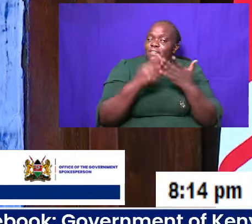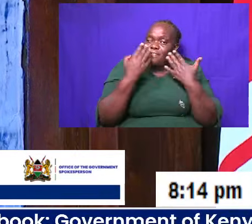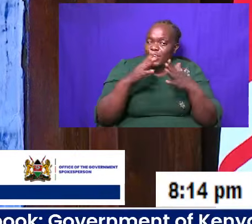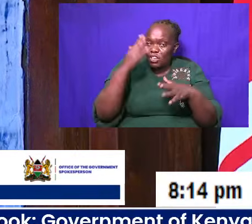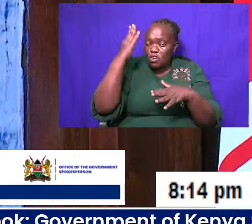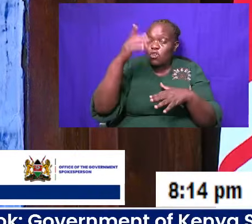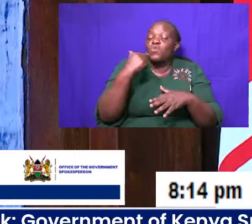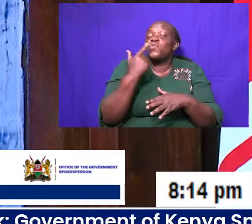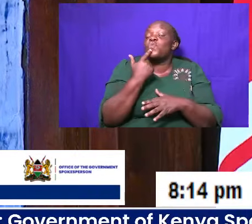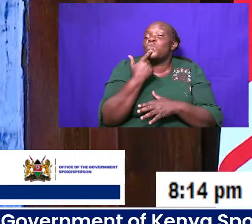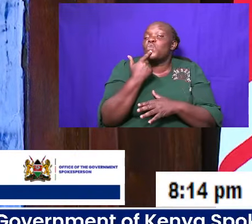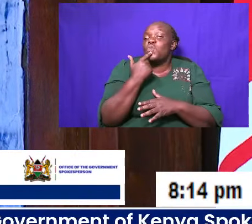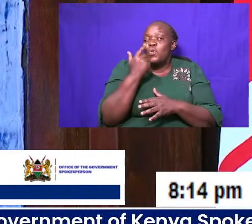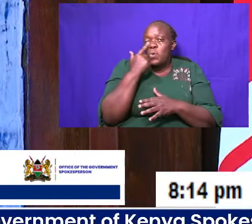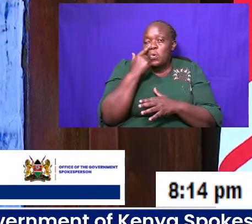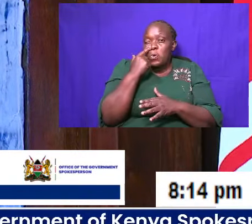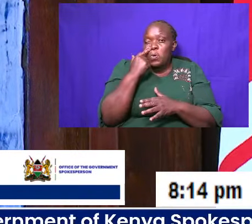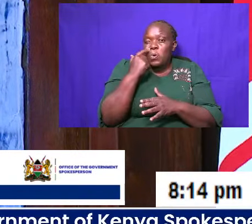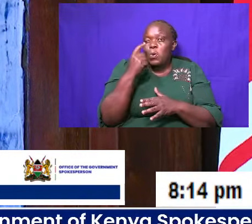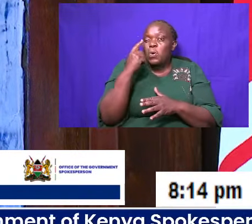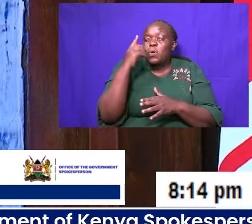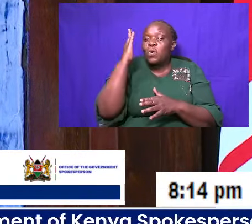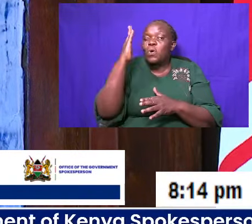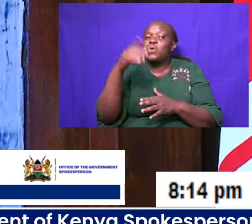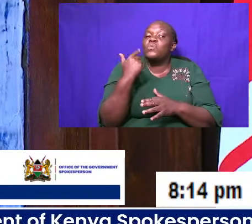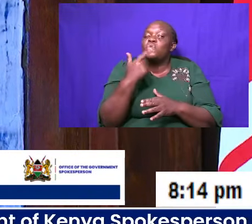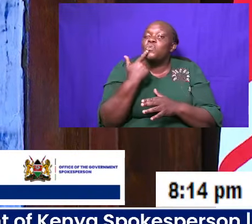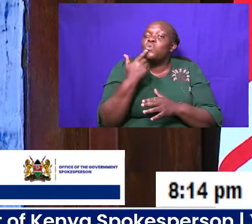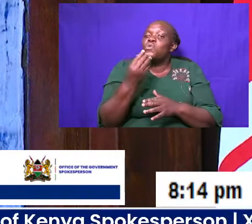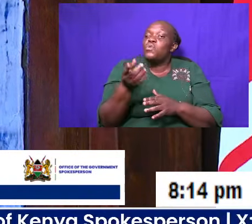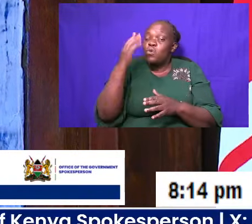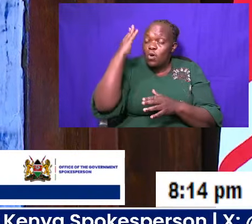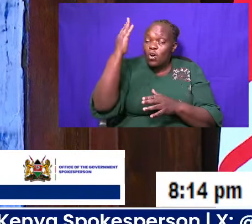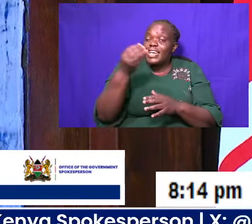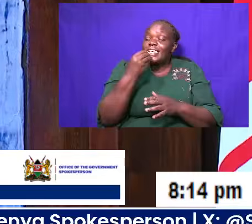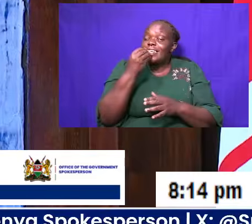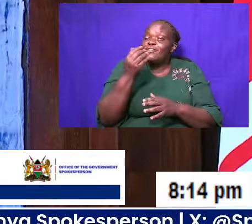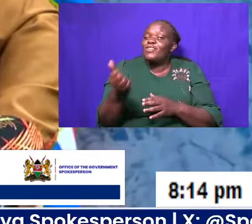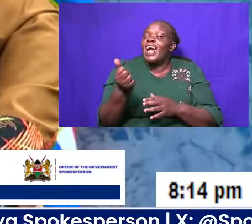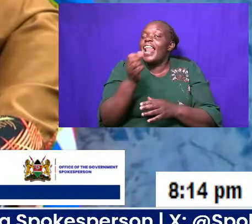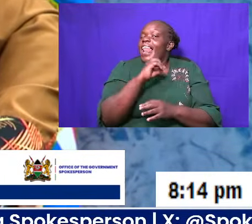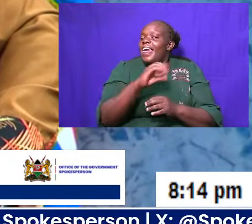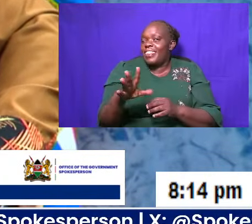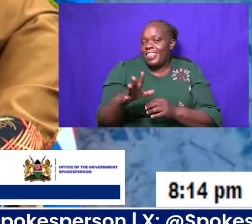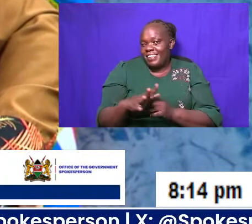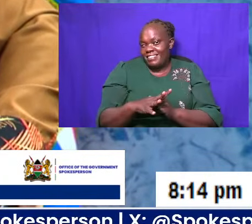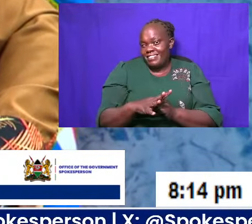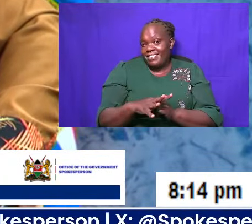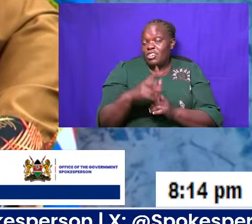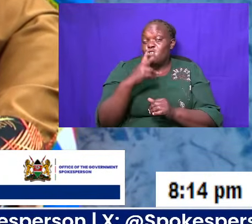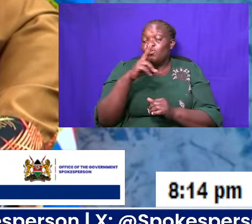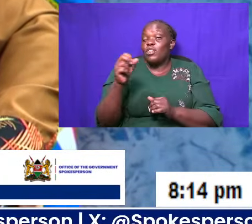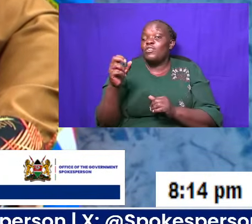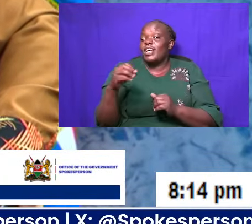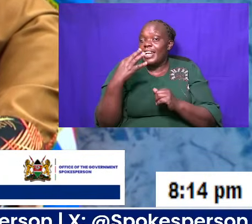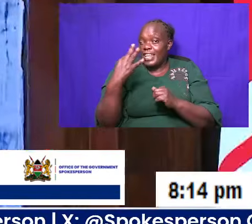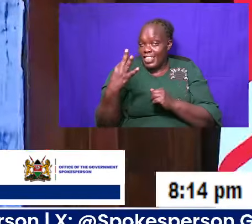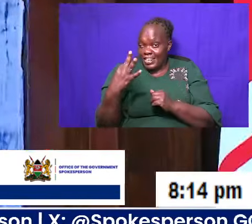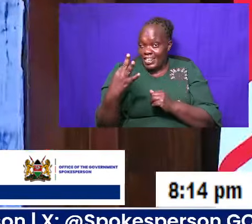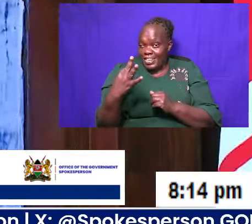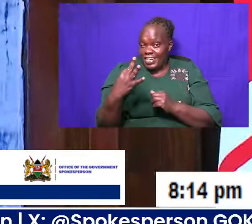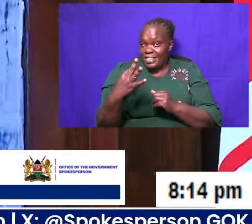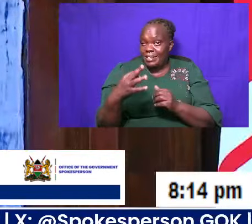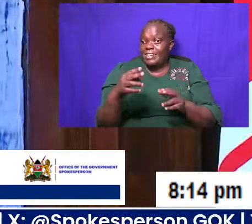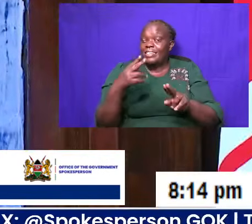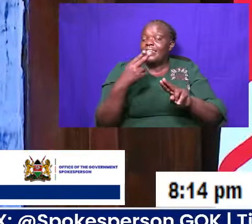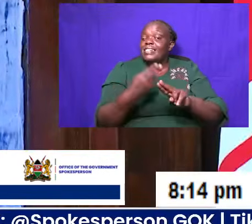nani? Tunasemanga Mungu akuli ugali. Yeah. In the Na halali kwa mtu. 2003, I sat